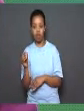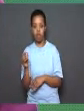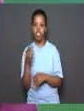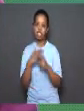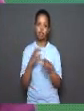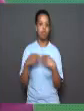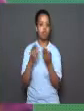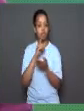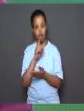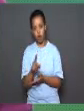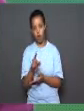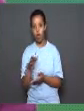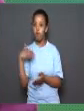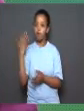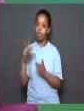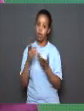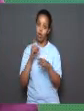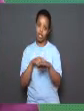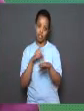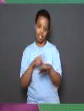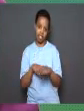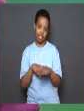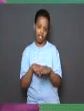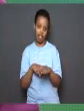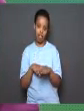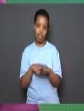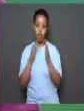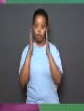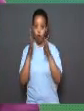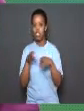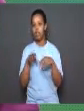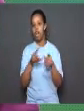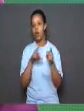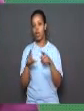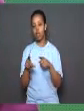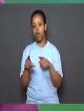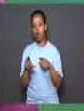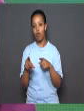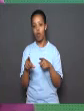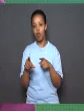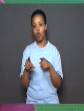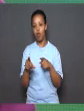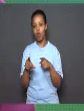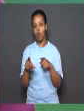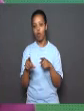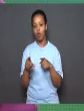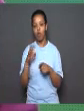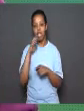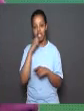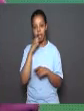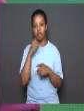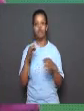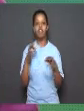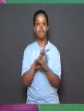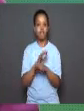named. In our next lesson, we will focus our attention on the function